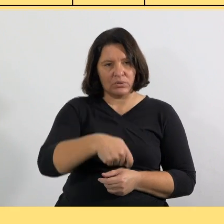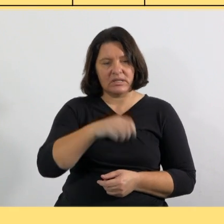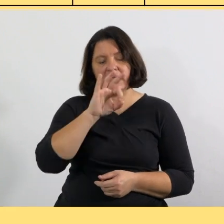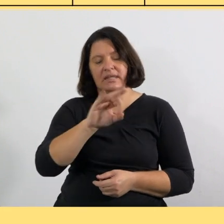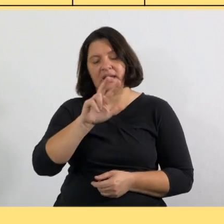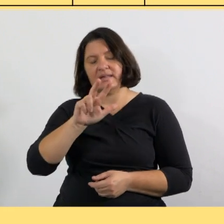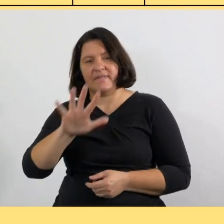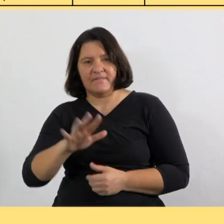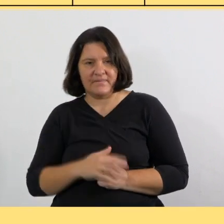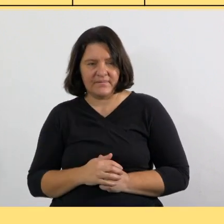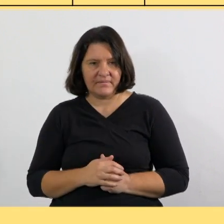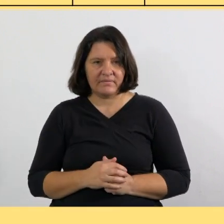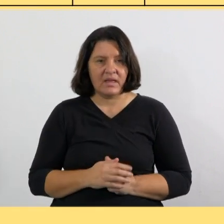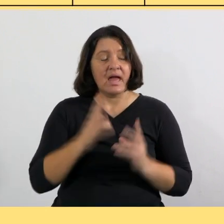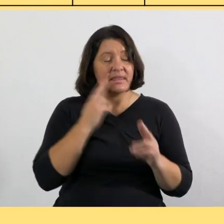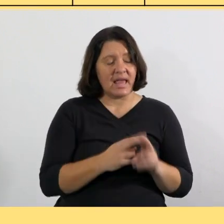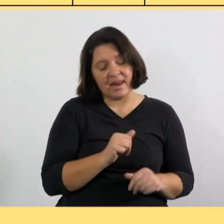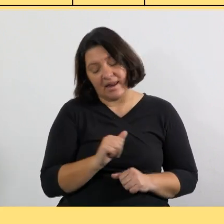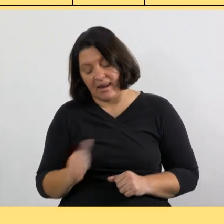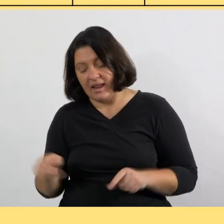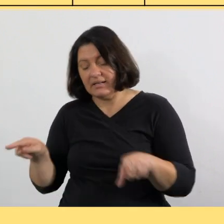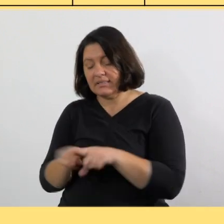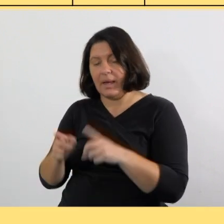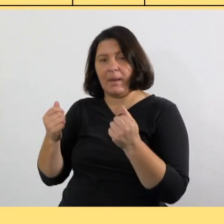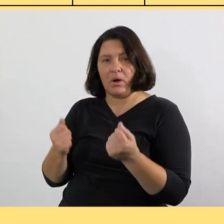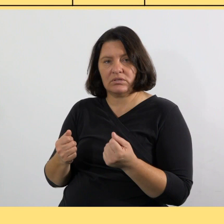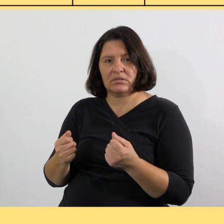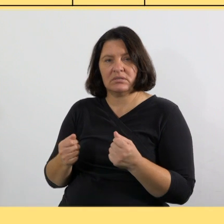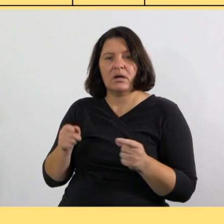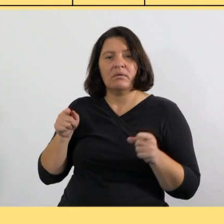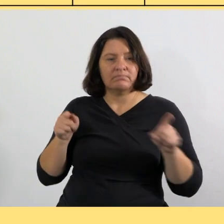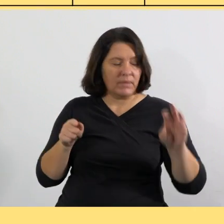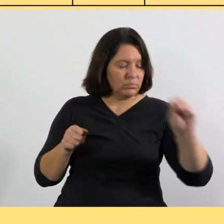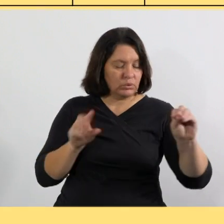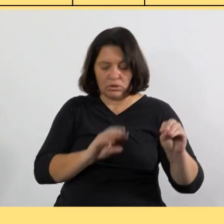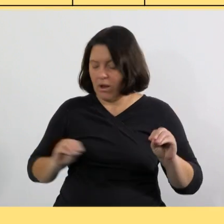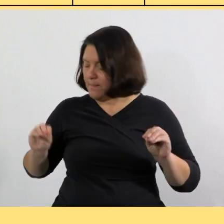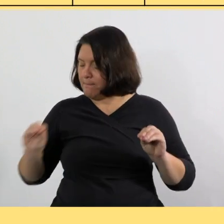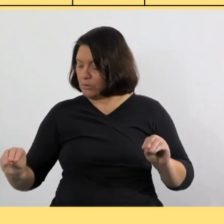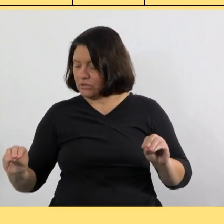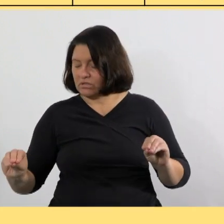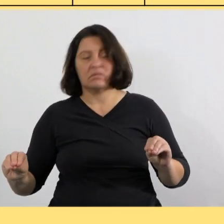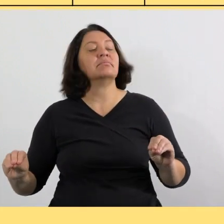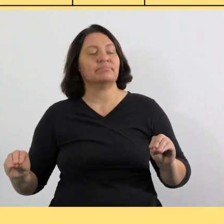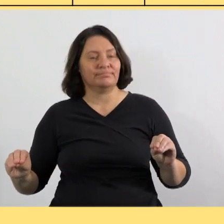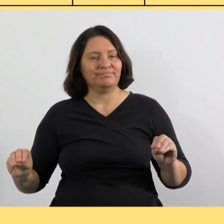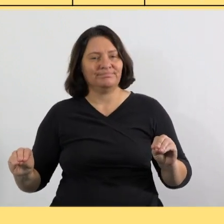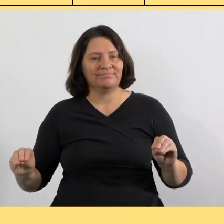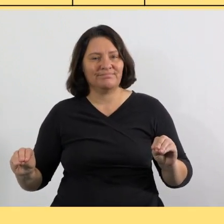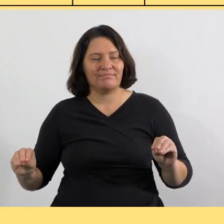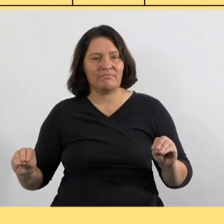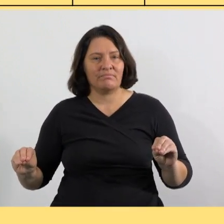106,385. I would then have the same amount on both sides of my ledger account, that is on the credit side,